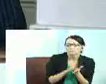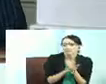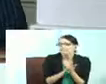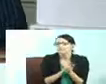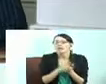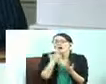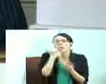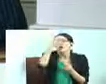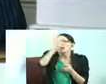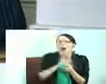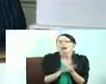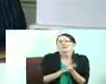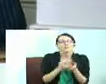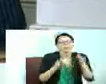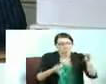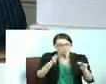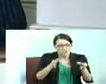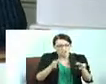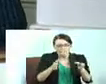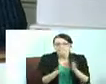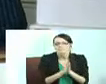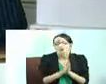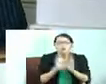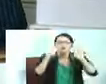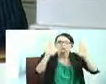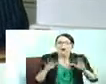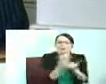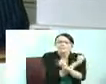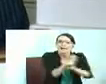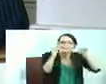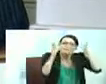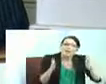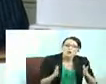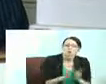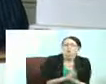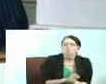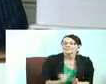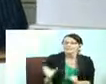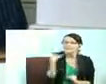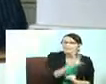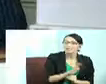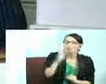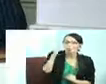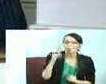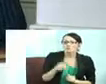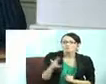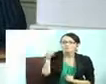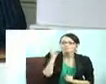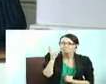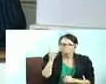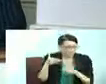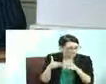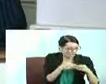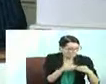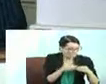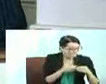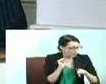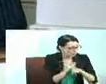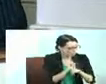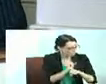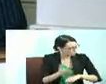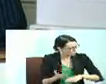great emancipator. We seek your guidance as we work to restore the dignity of our